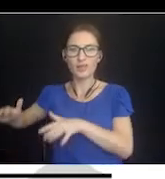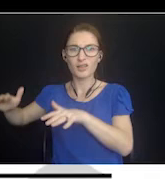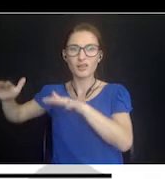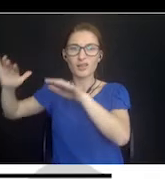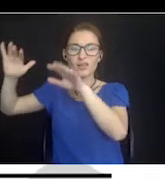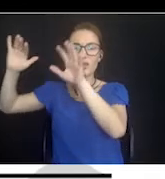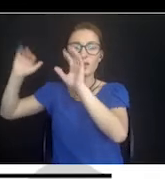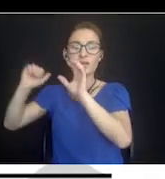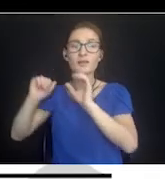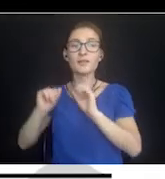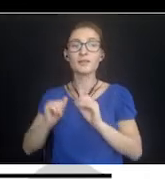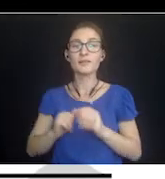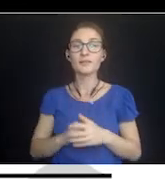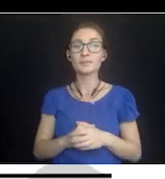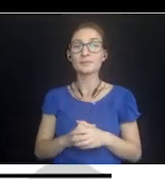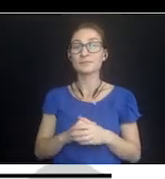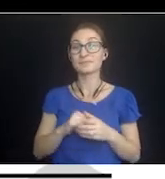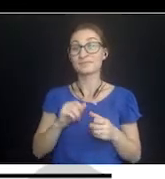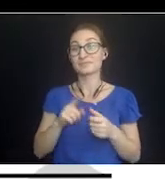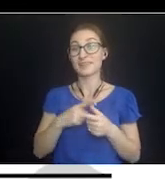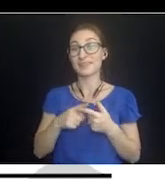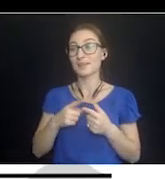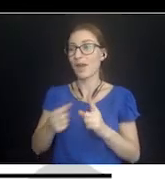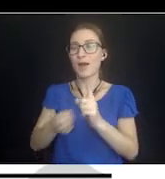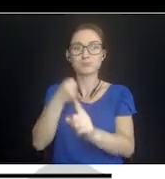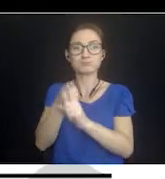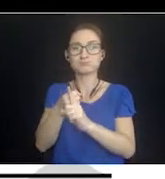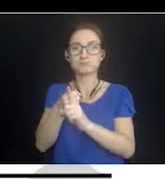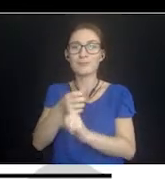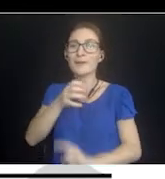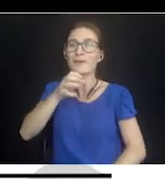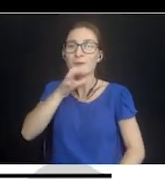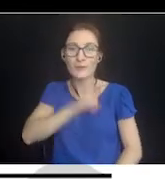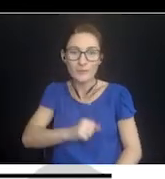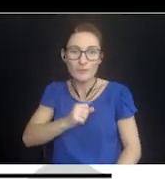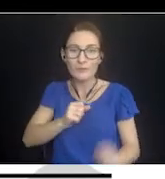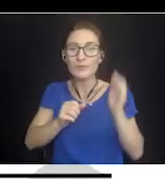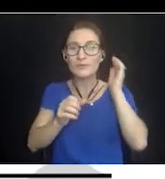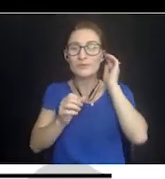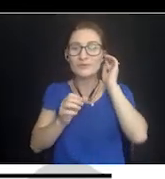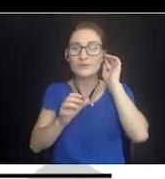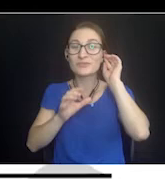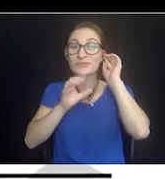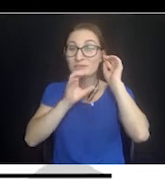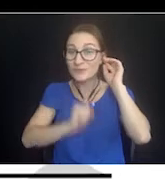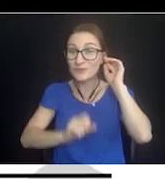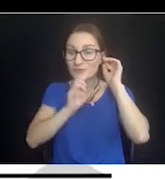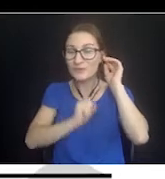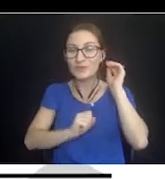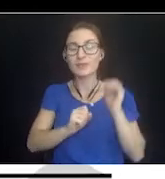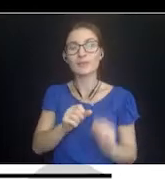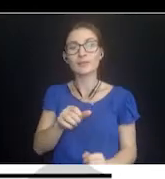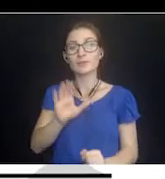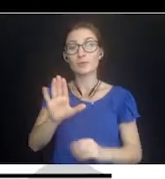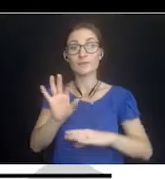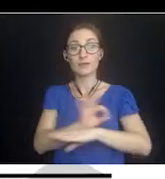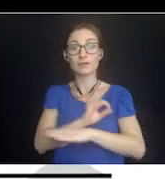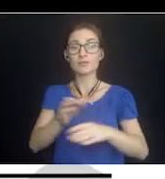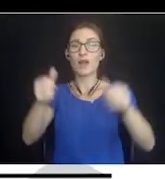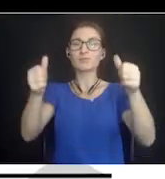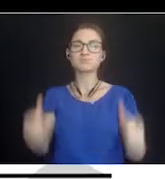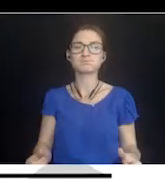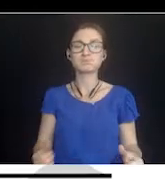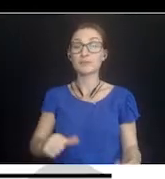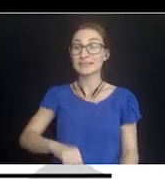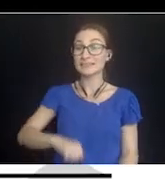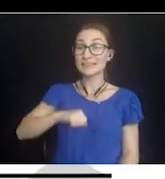tide of waves of kind of life crises. And then you hit old age where you start really